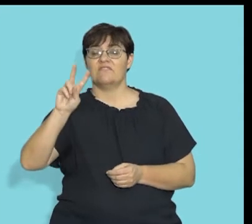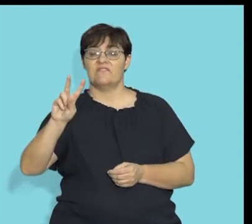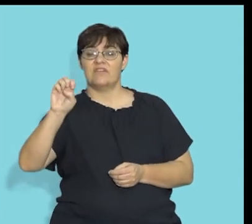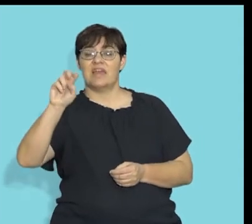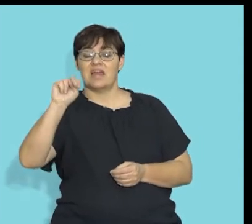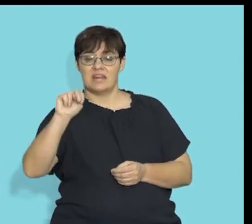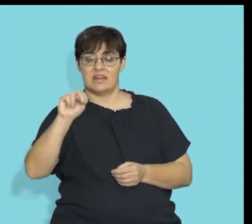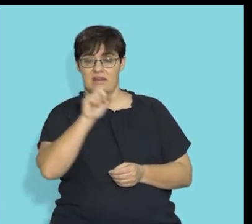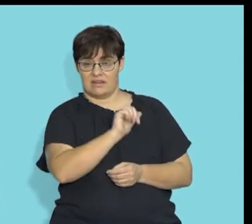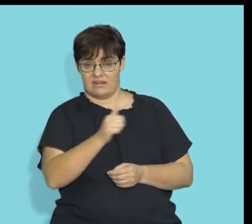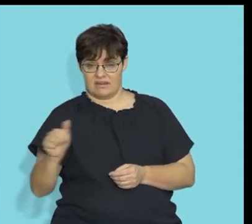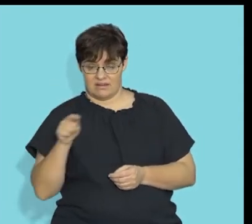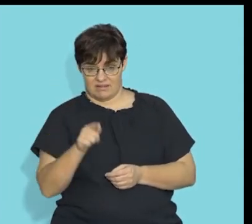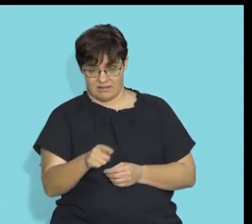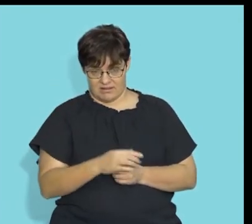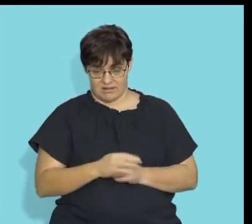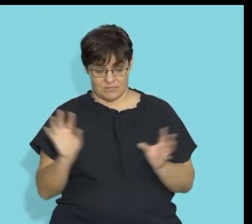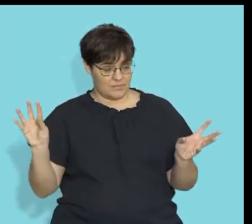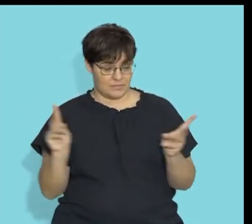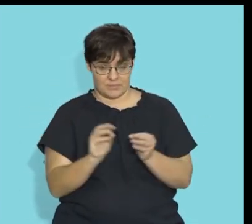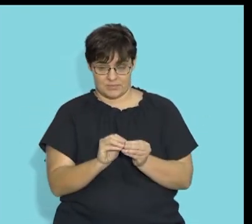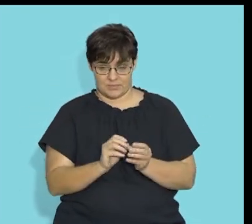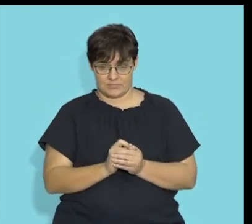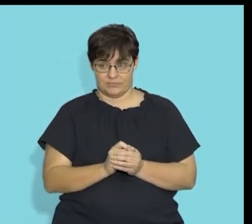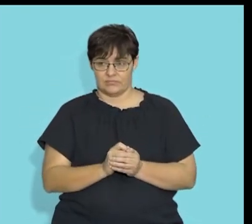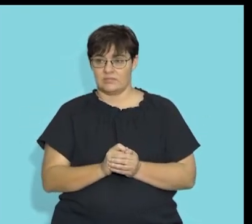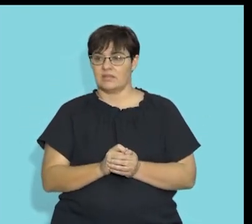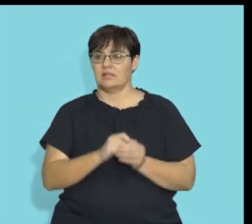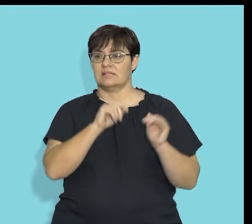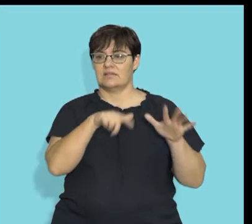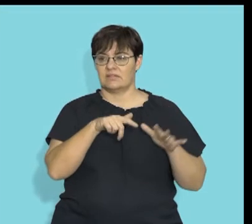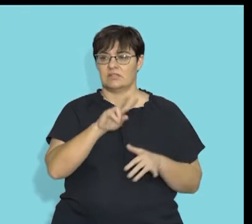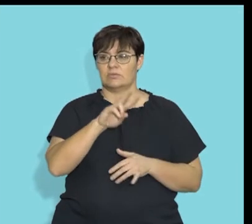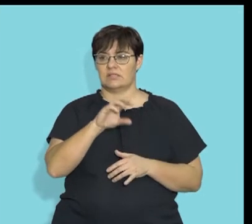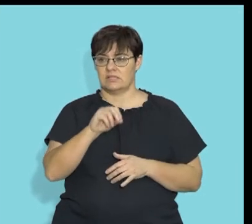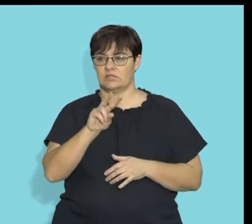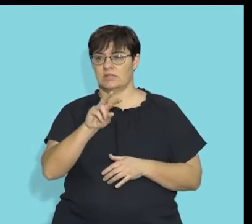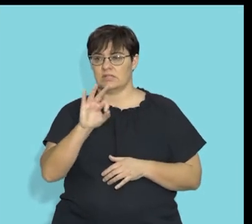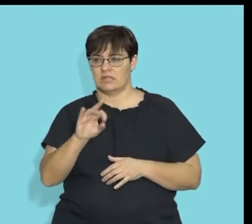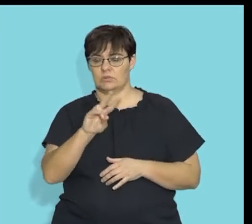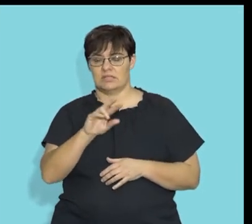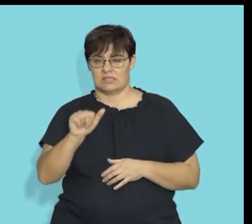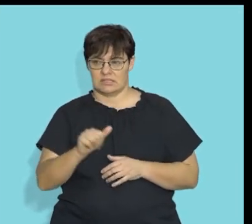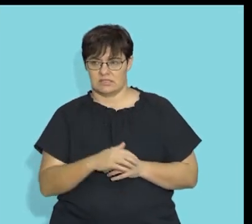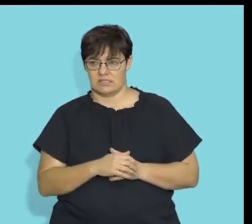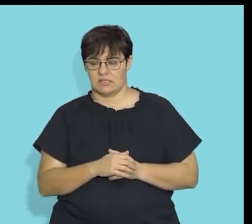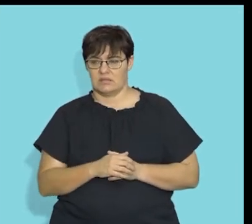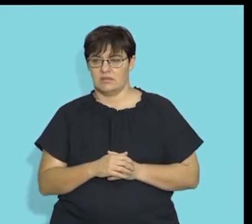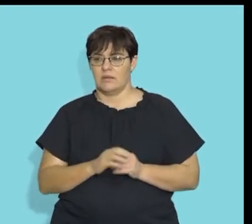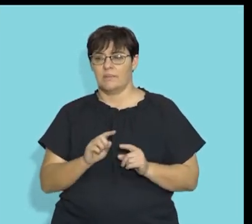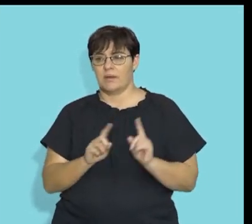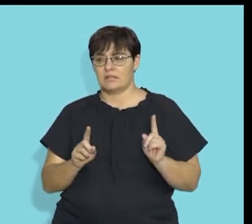terms of this sequence. The sequence goes 17, 20, 23,